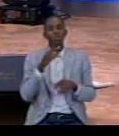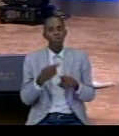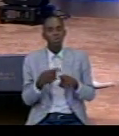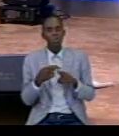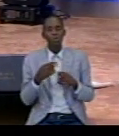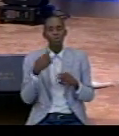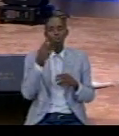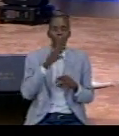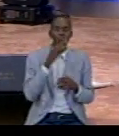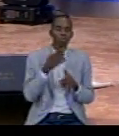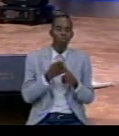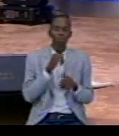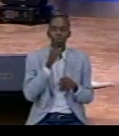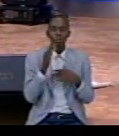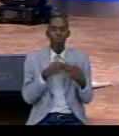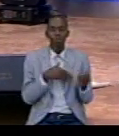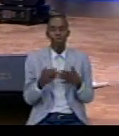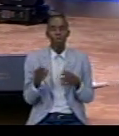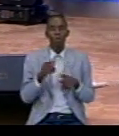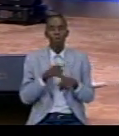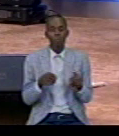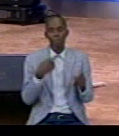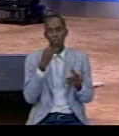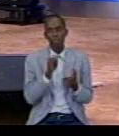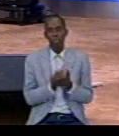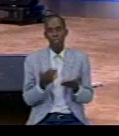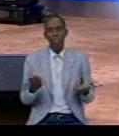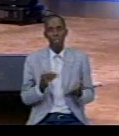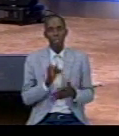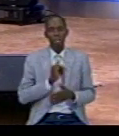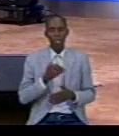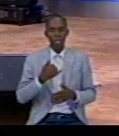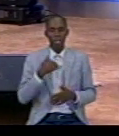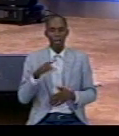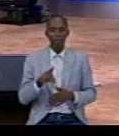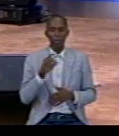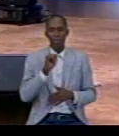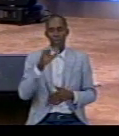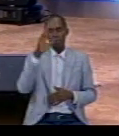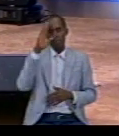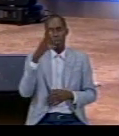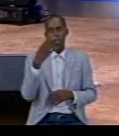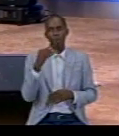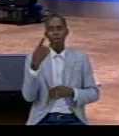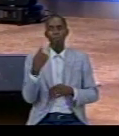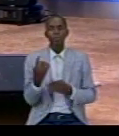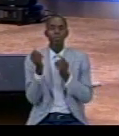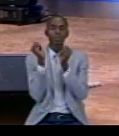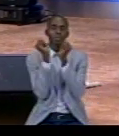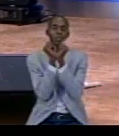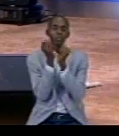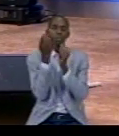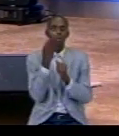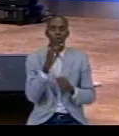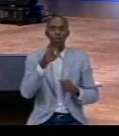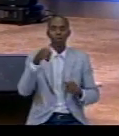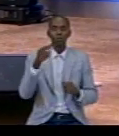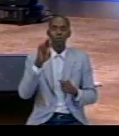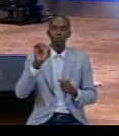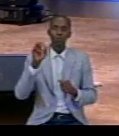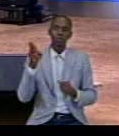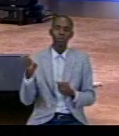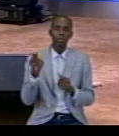have found a man of the captives of Judah that will make known unto the